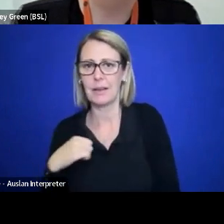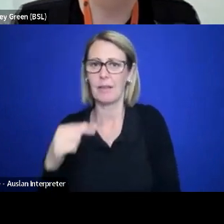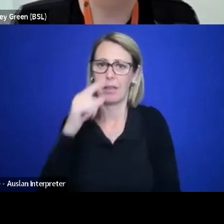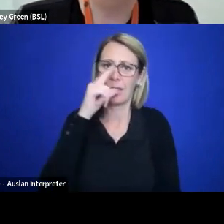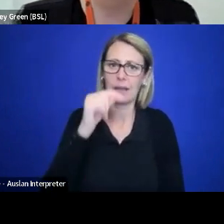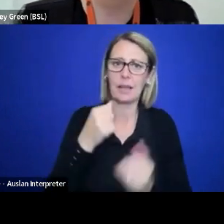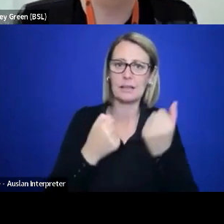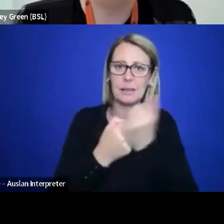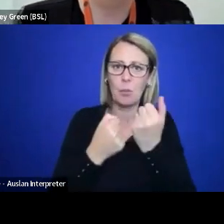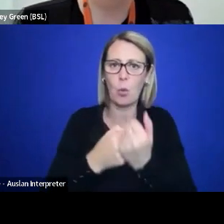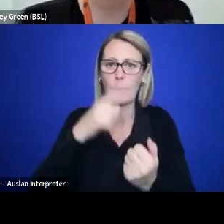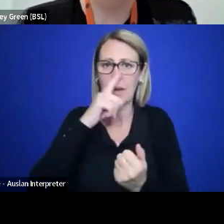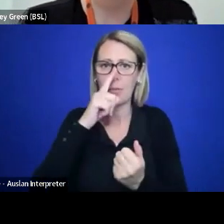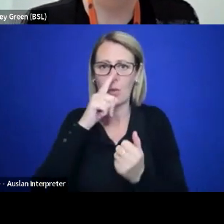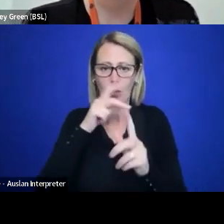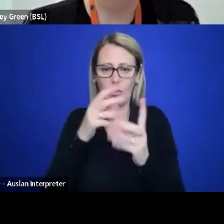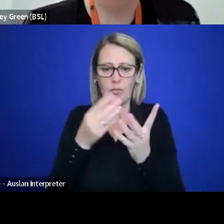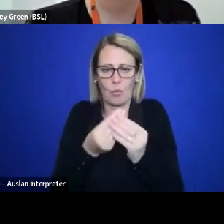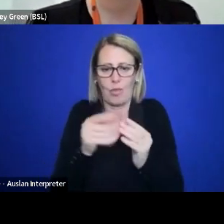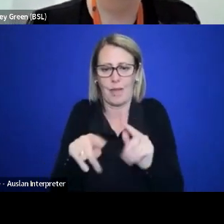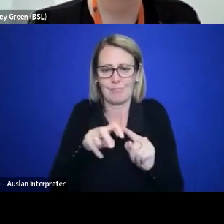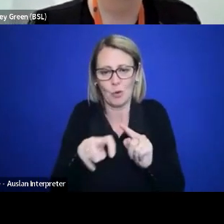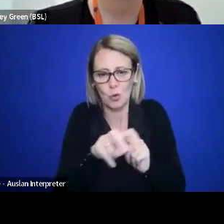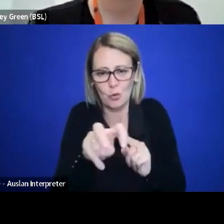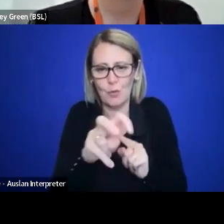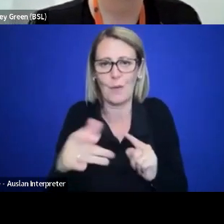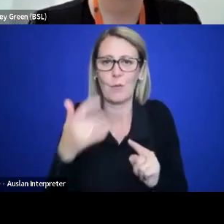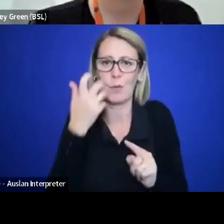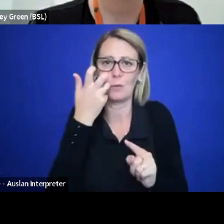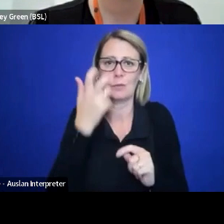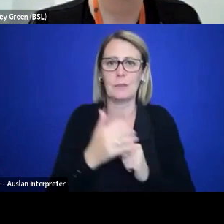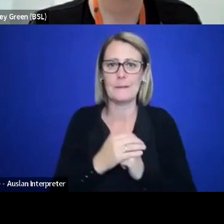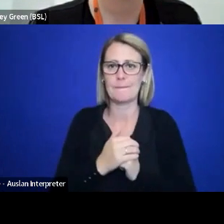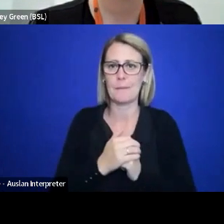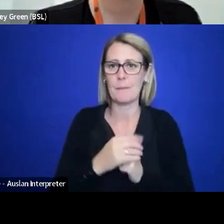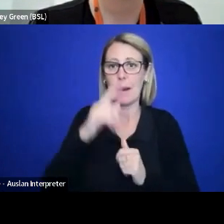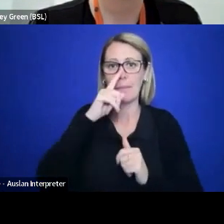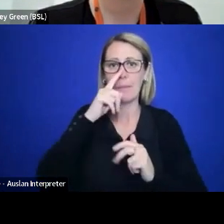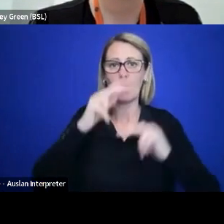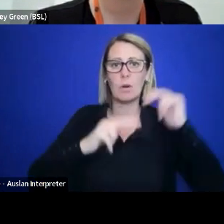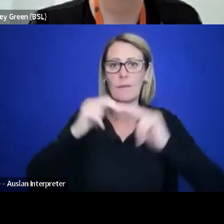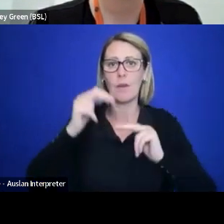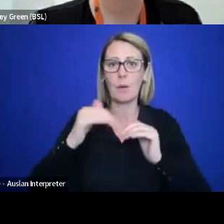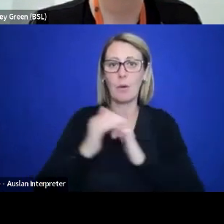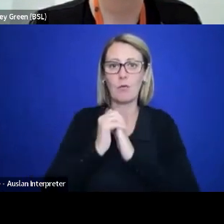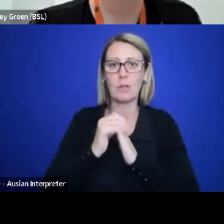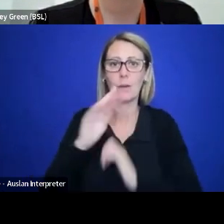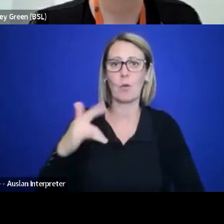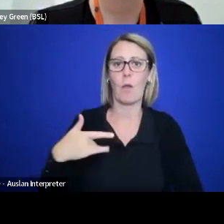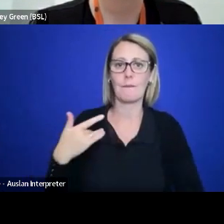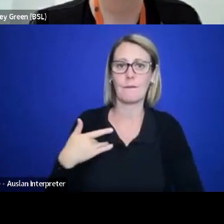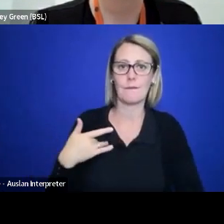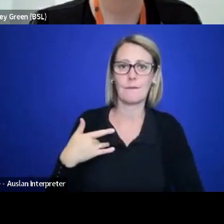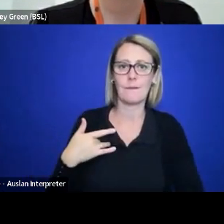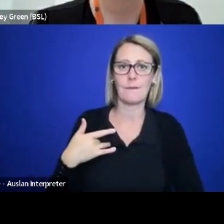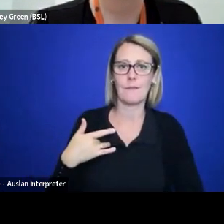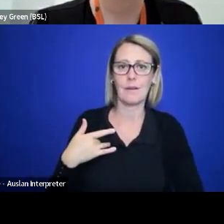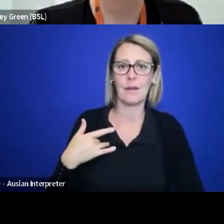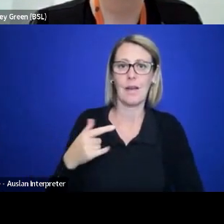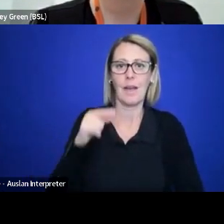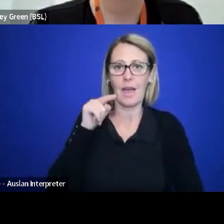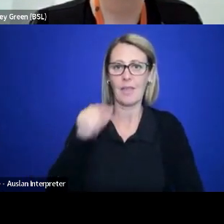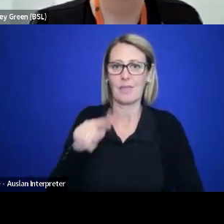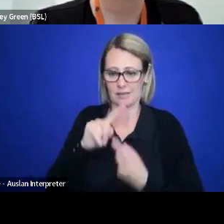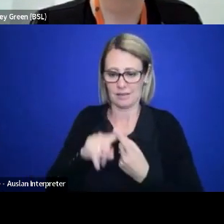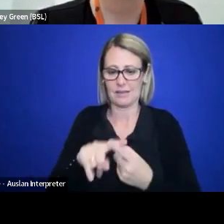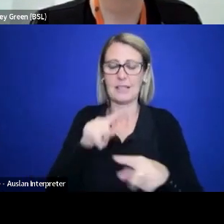people on that journey. But people develop friendships for life, and that's what sustains